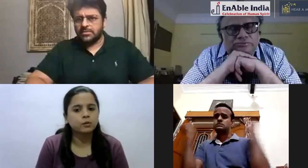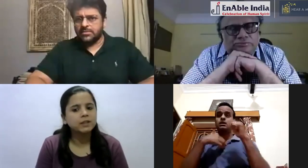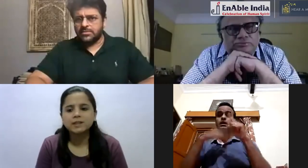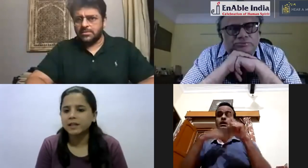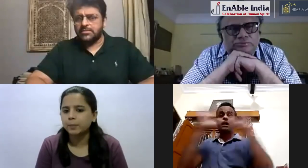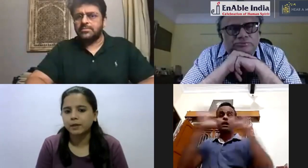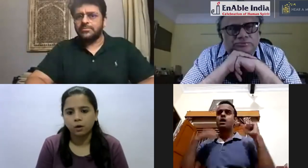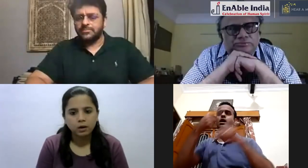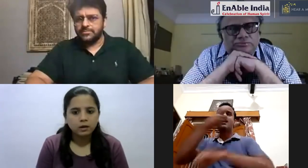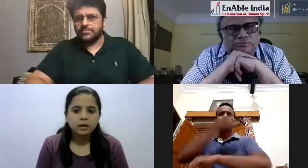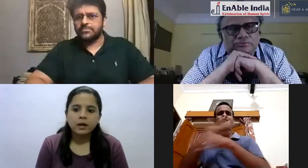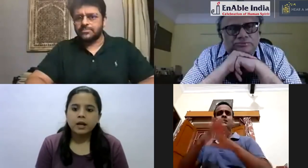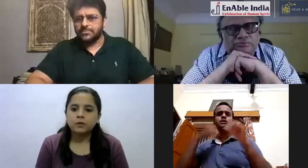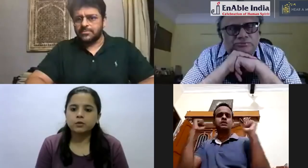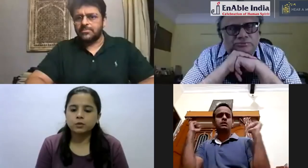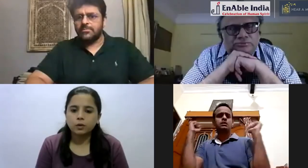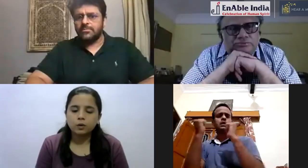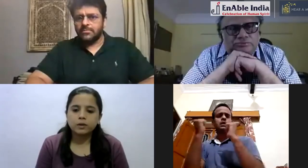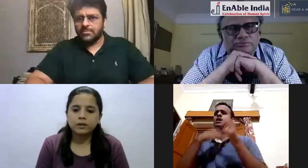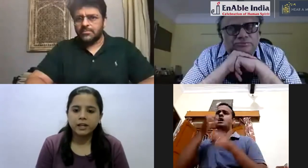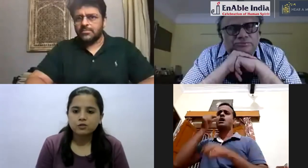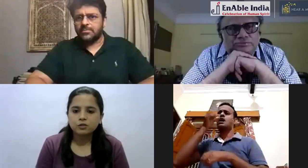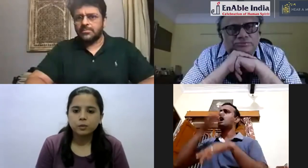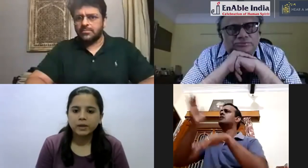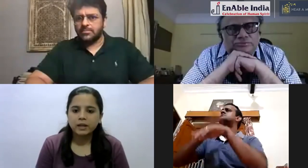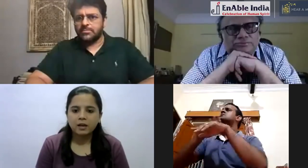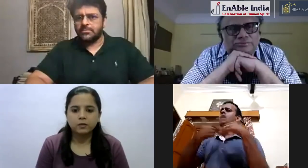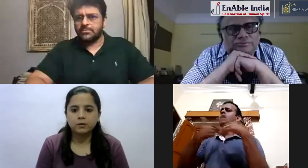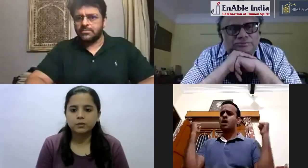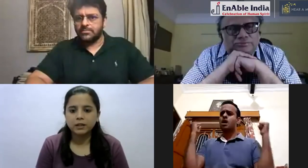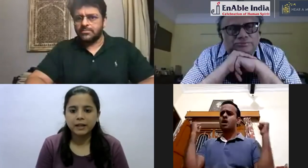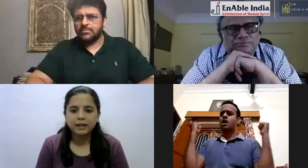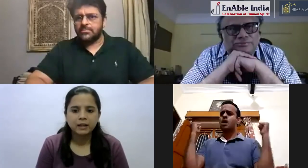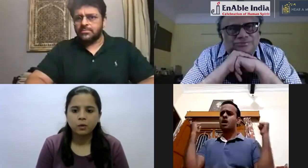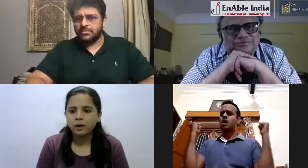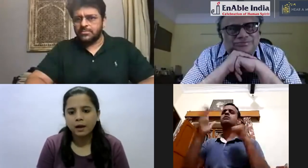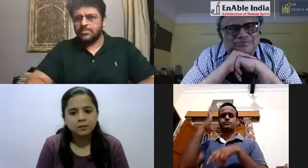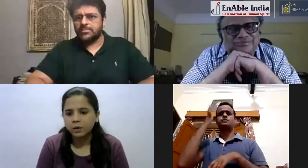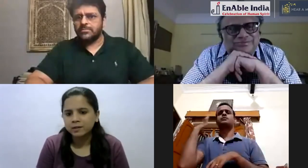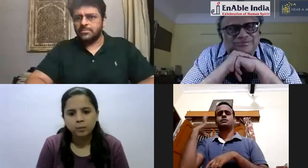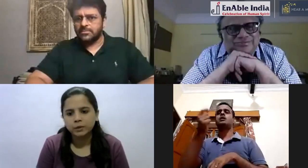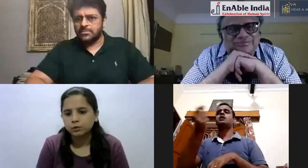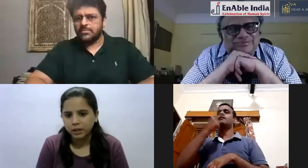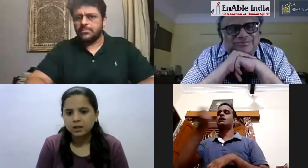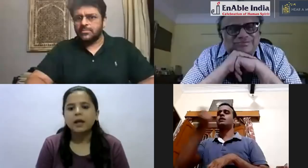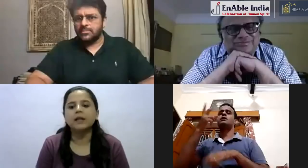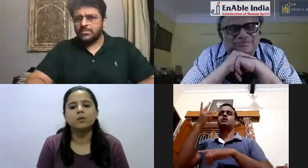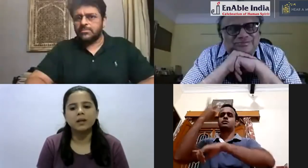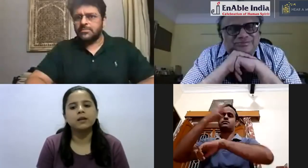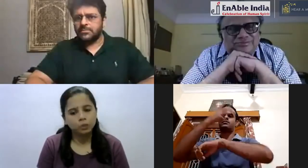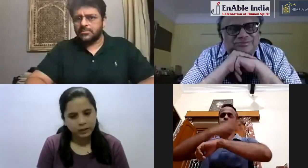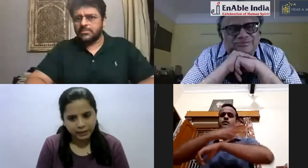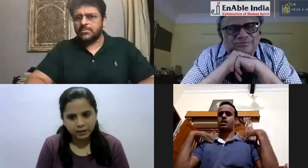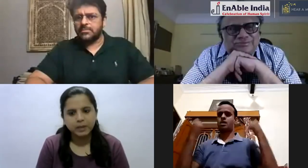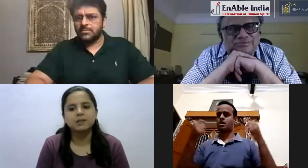and I couldn't sleep at all. It was so dangerous for me. I was feeling like, what is happening to me? And they were